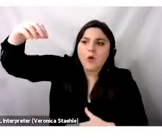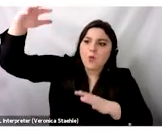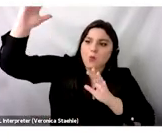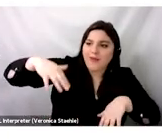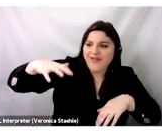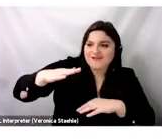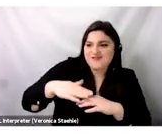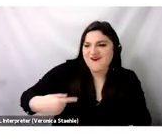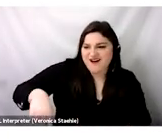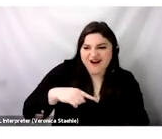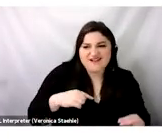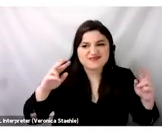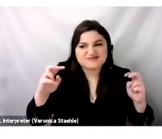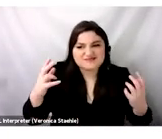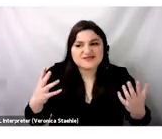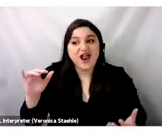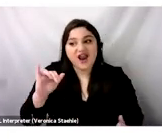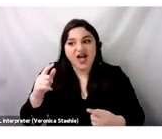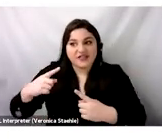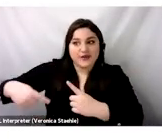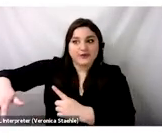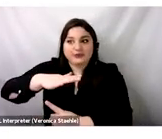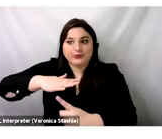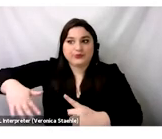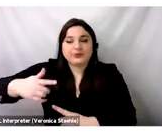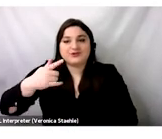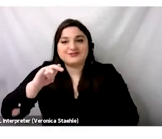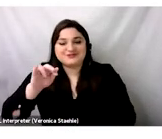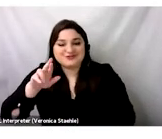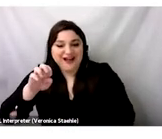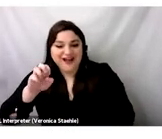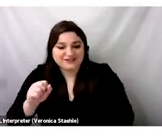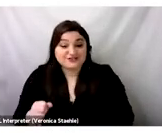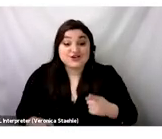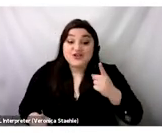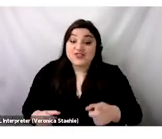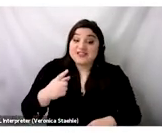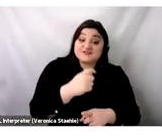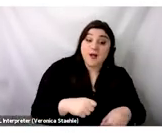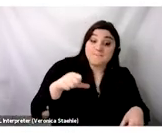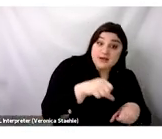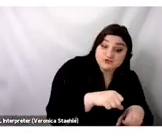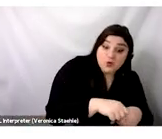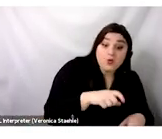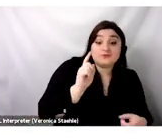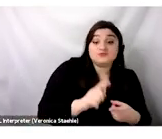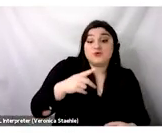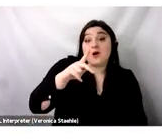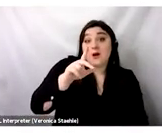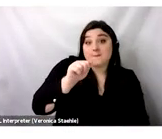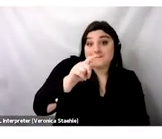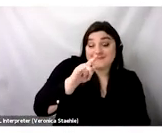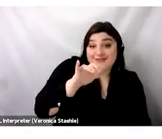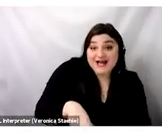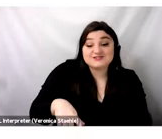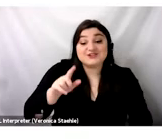graphic. So petroleum to plastic to phytoplankton to our plates to plasma proteins. What does this mean, Madeline? I'm